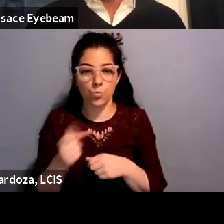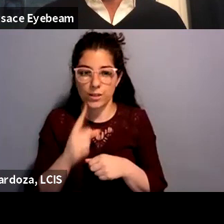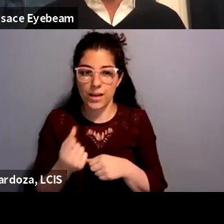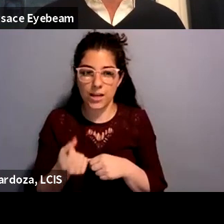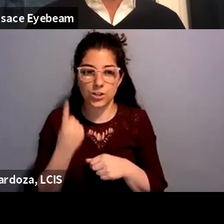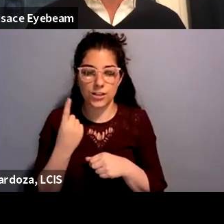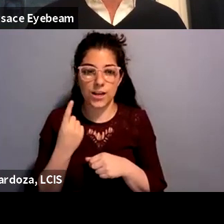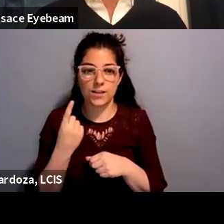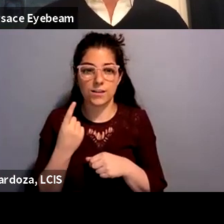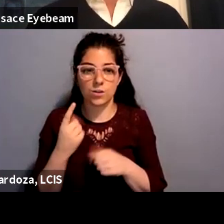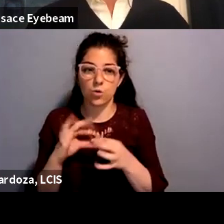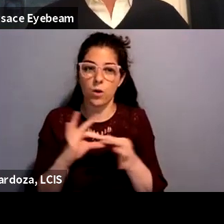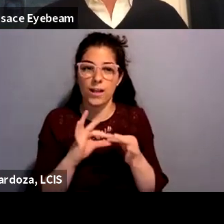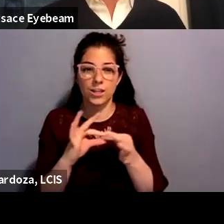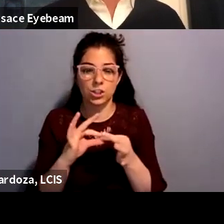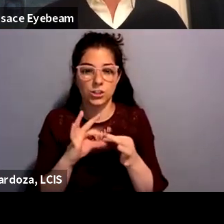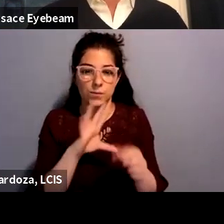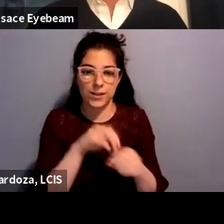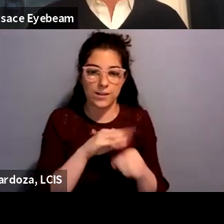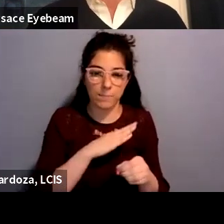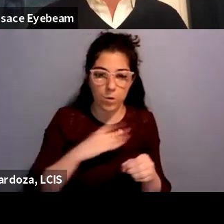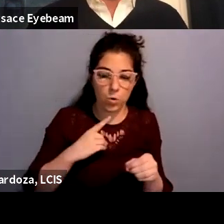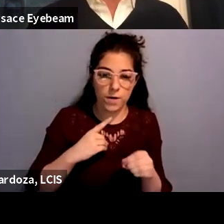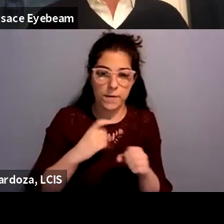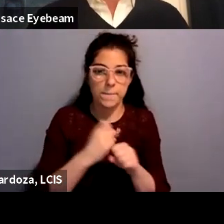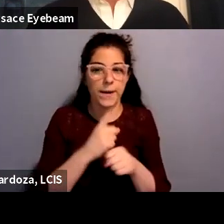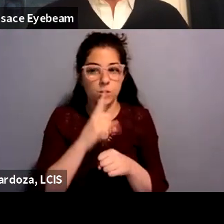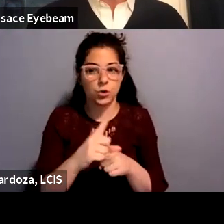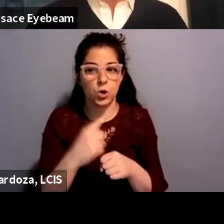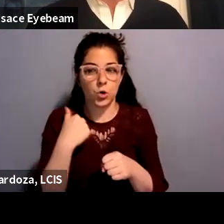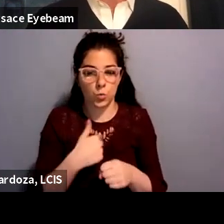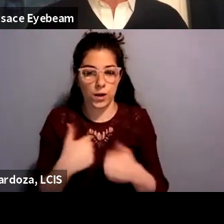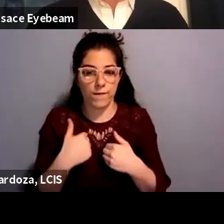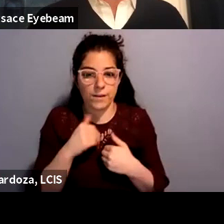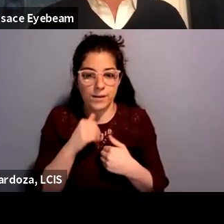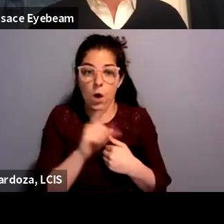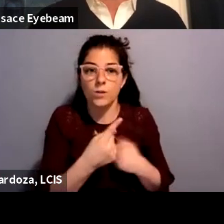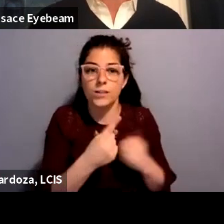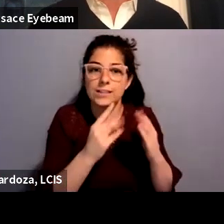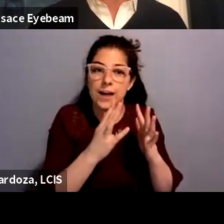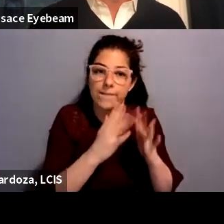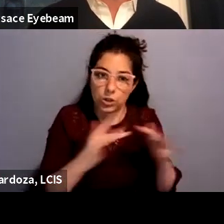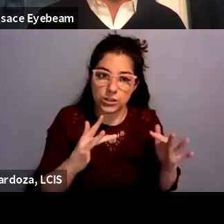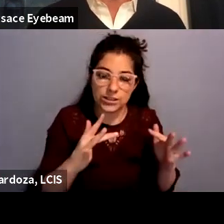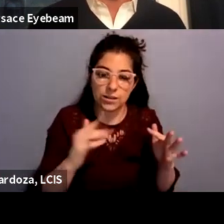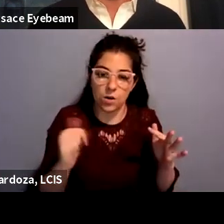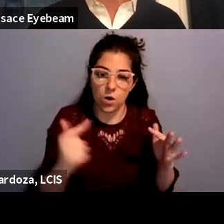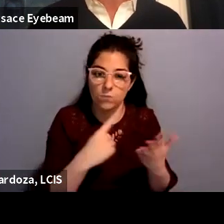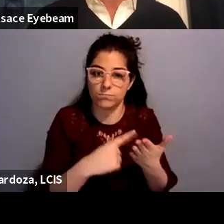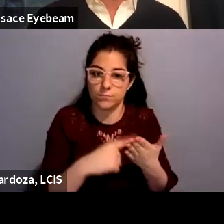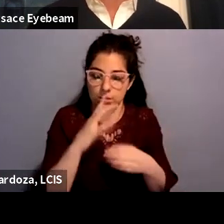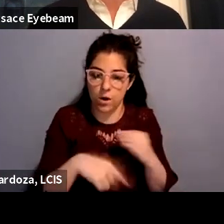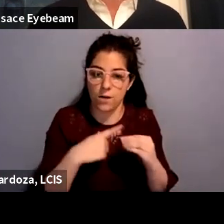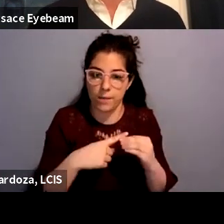understanding correlations within the board and making sure that we have not only the diversification that we all talk about, that